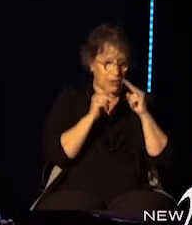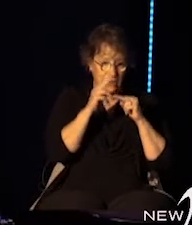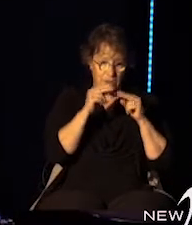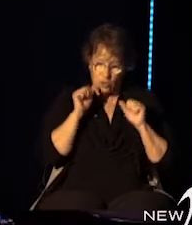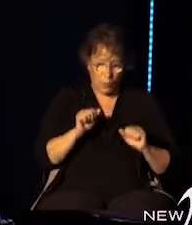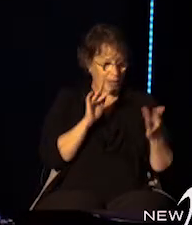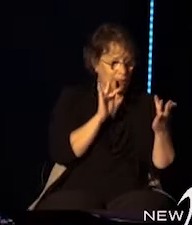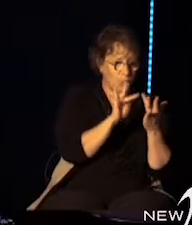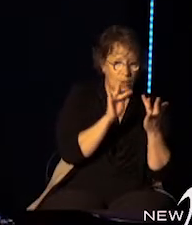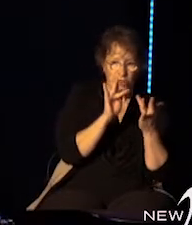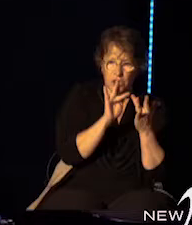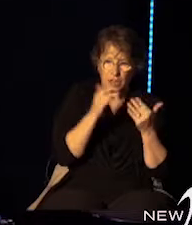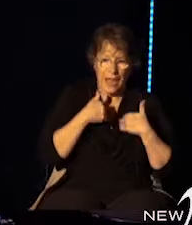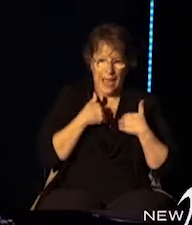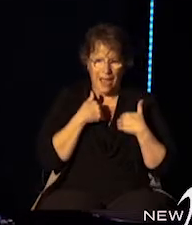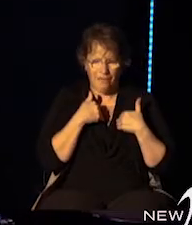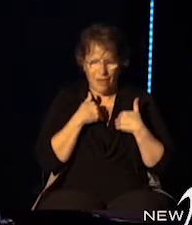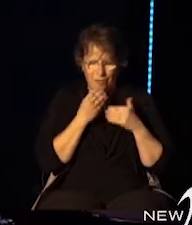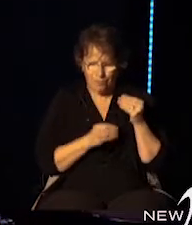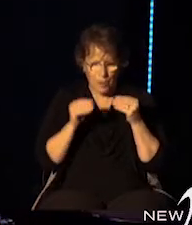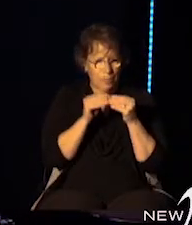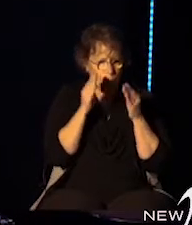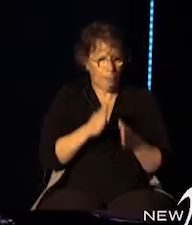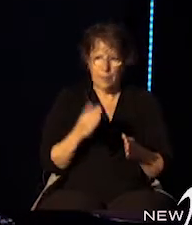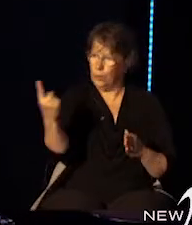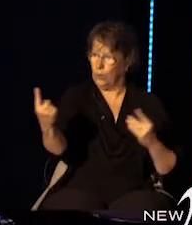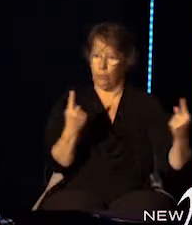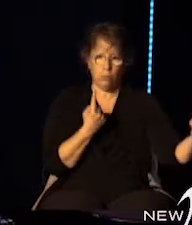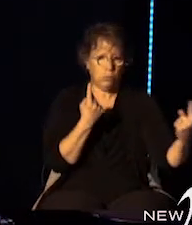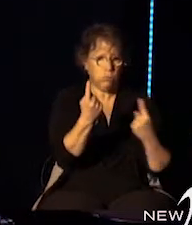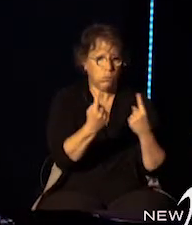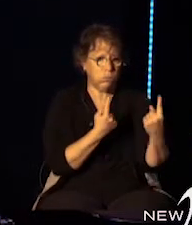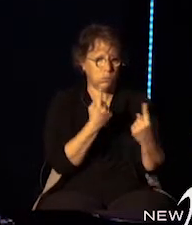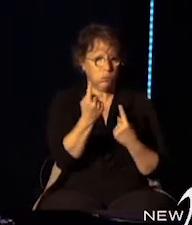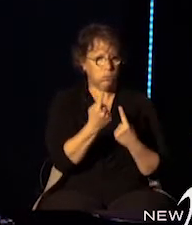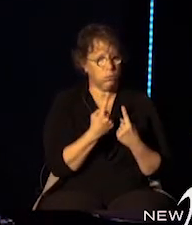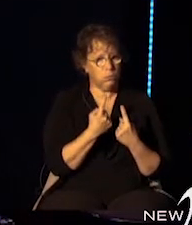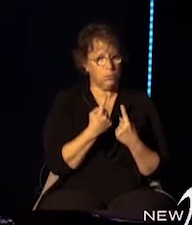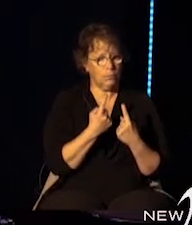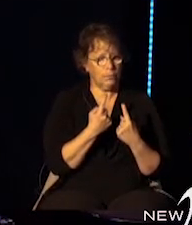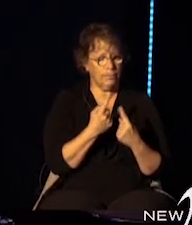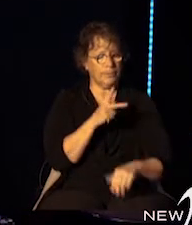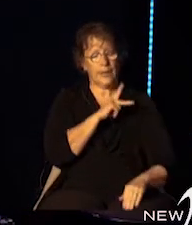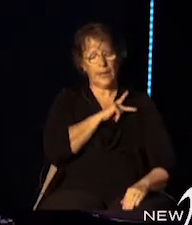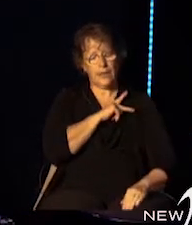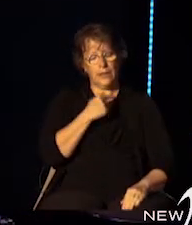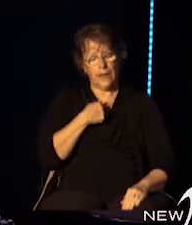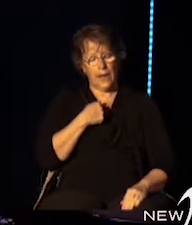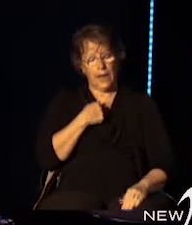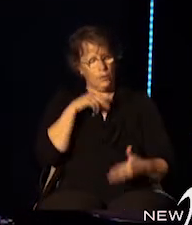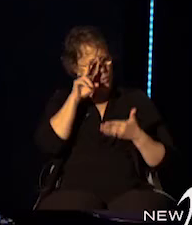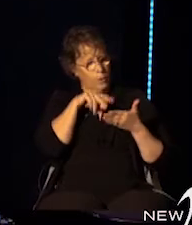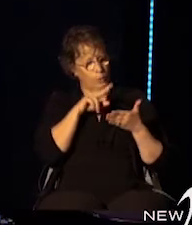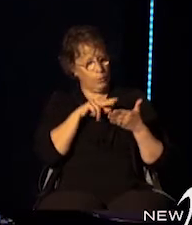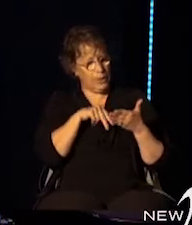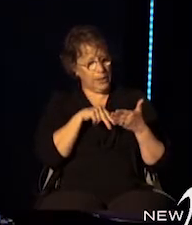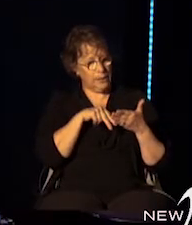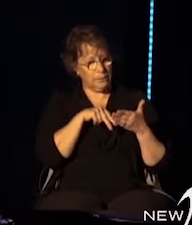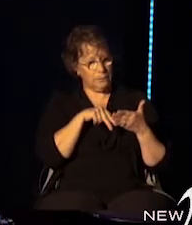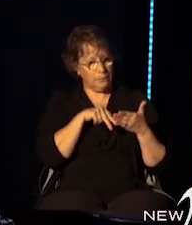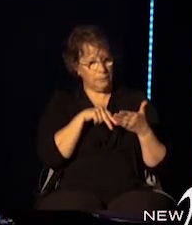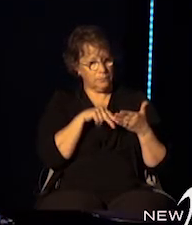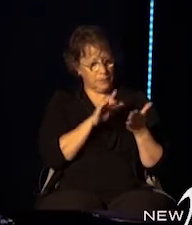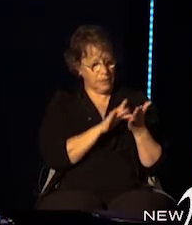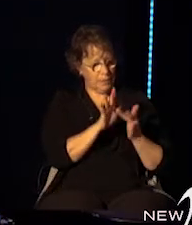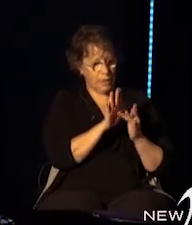can. We were talking about it this week as Kelsey and I were reading scripture and praying together. You